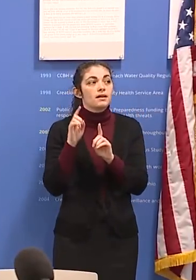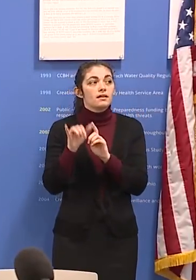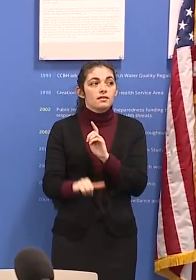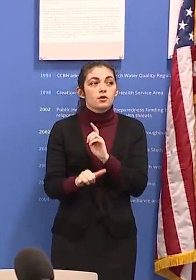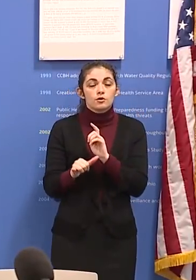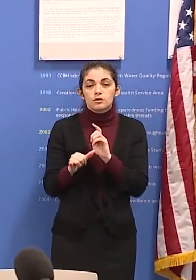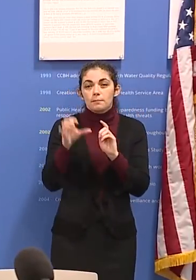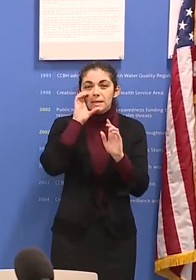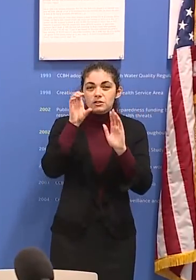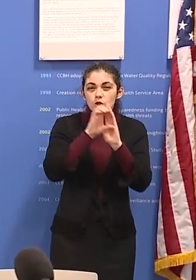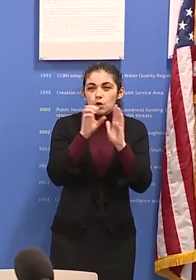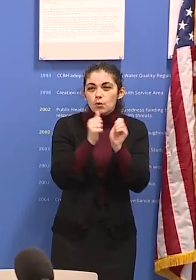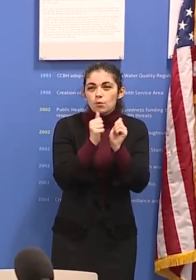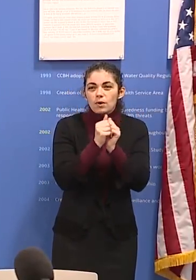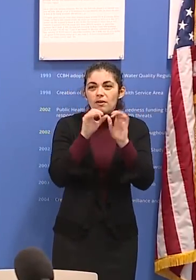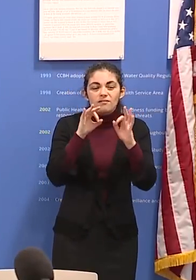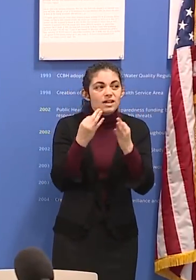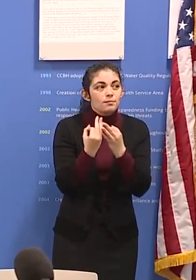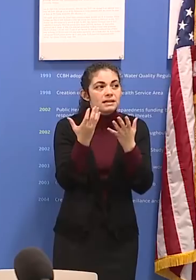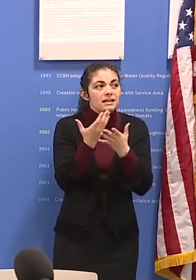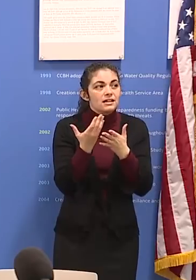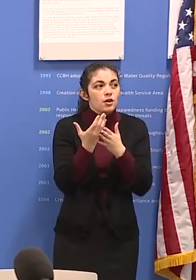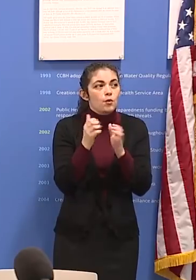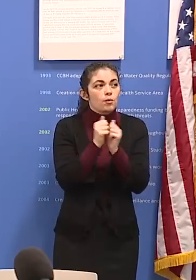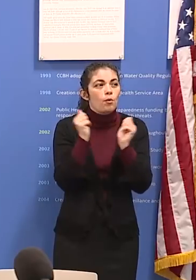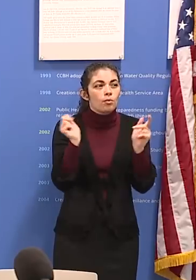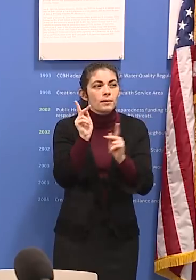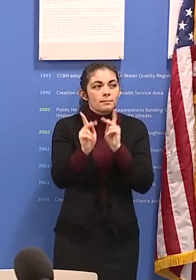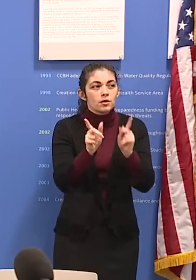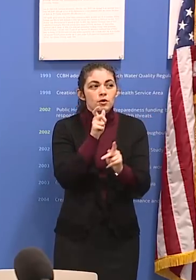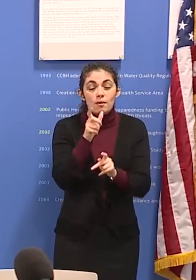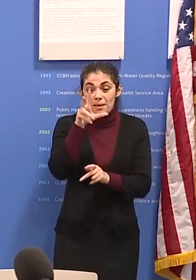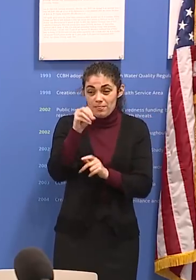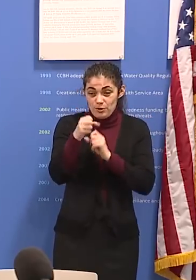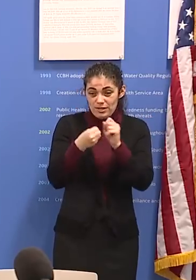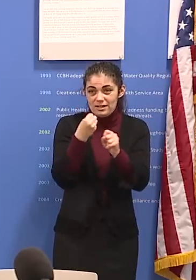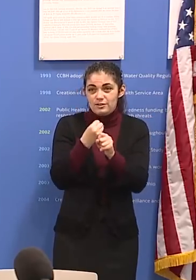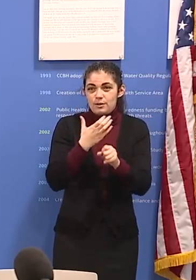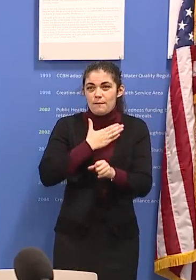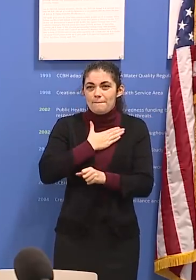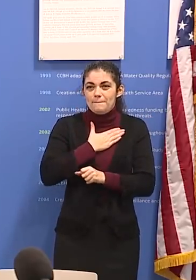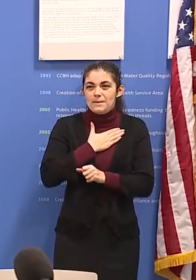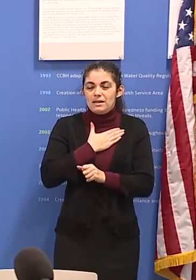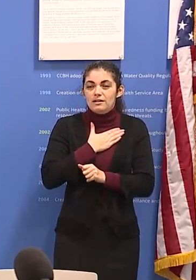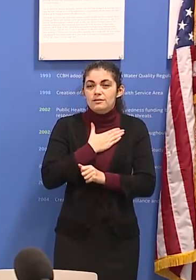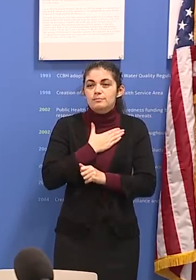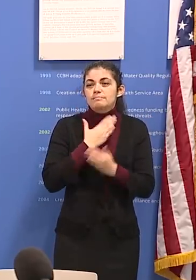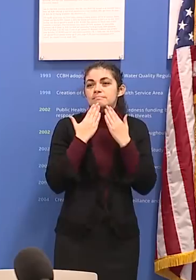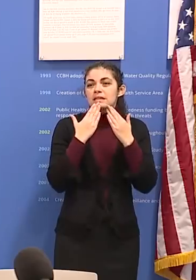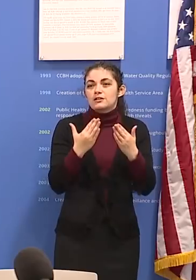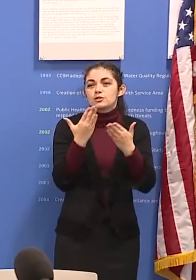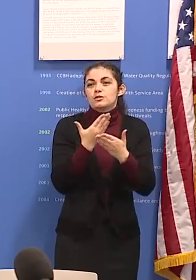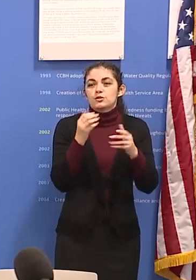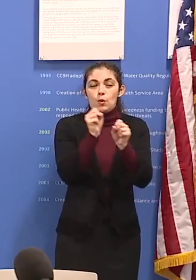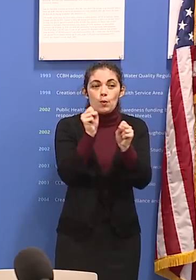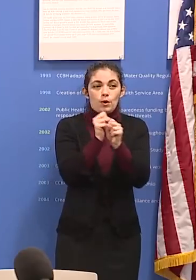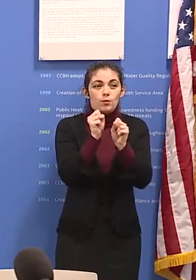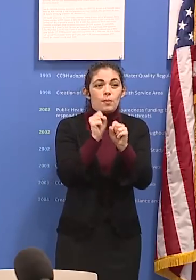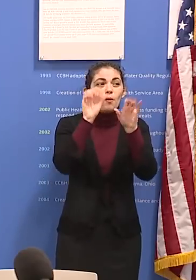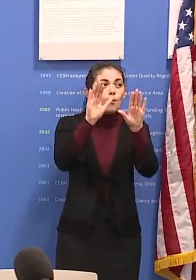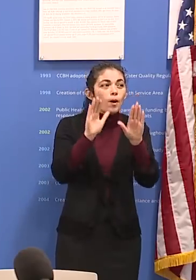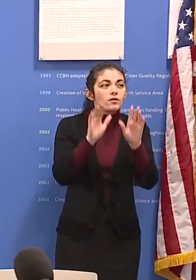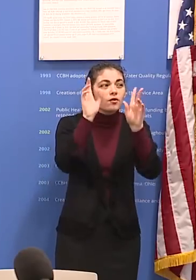is our family here at the Cuyahoga County Board of Health. I've been here for 30 years, and it's been my singular pleasure to work with an